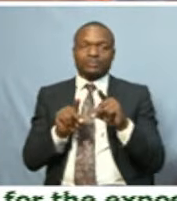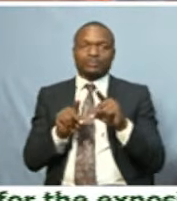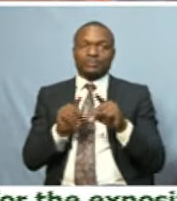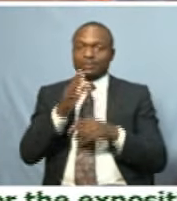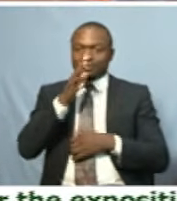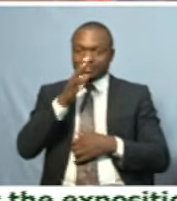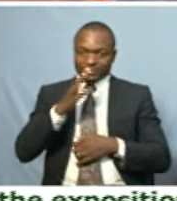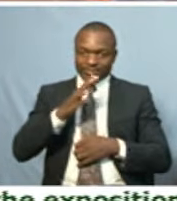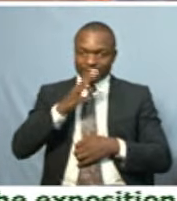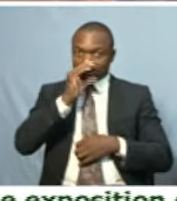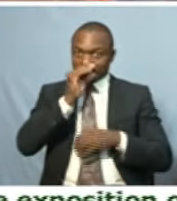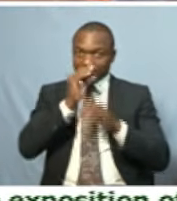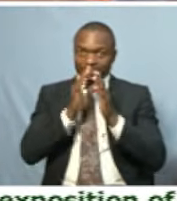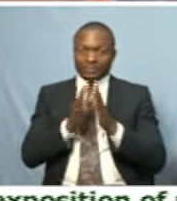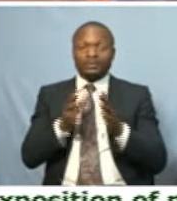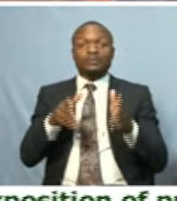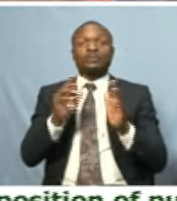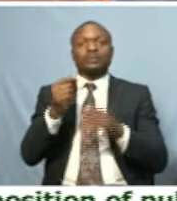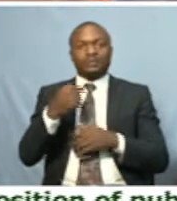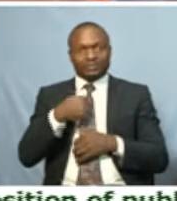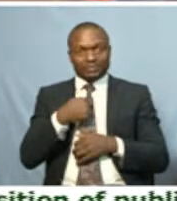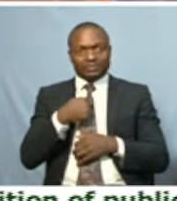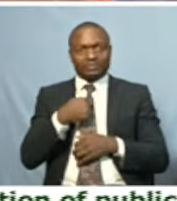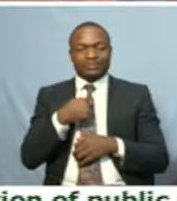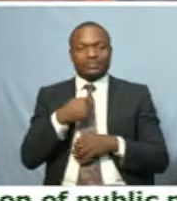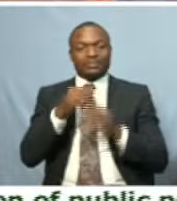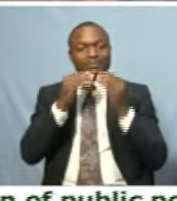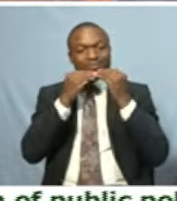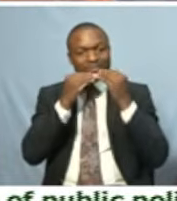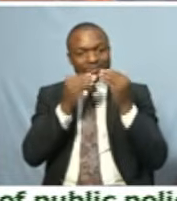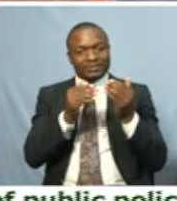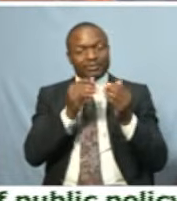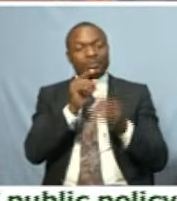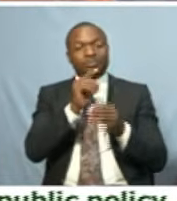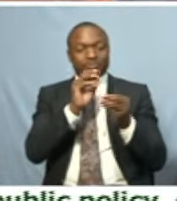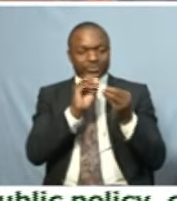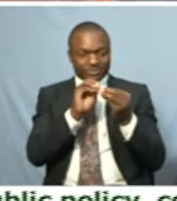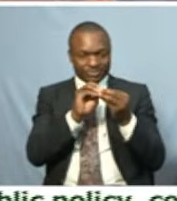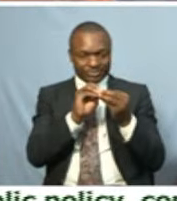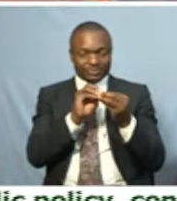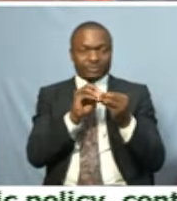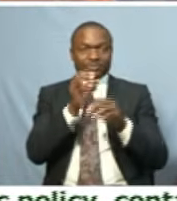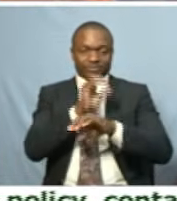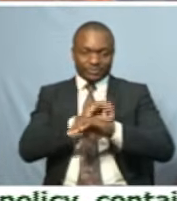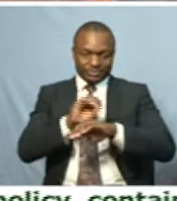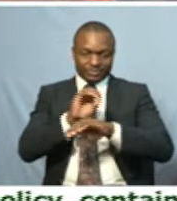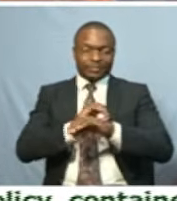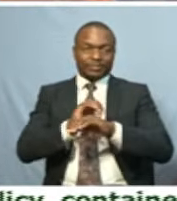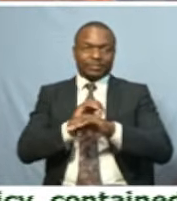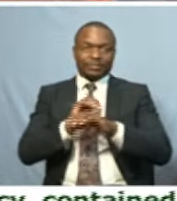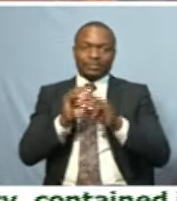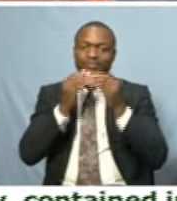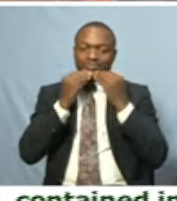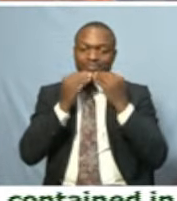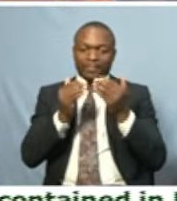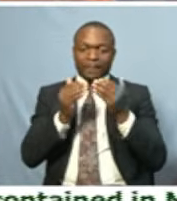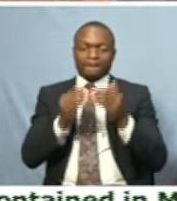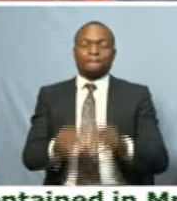Madam Speaker, allow me to thank you most sincerely for the opportunity, and I beg to move.